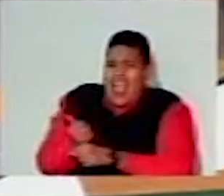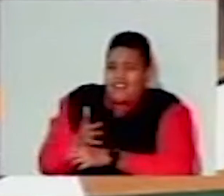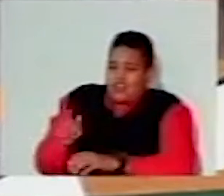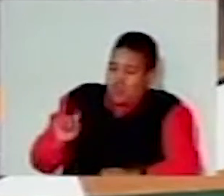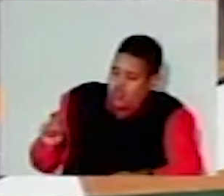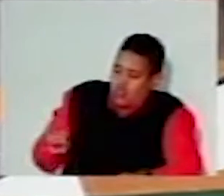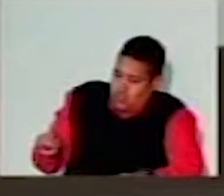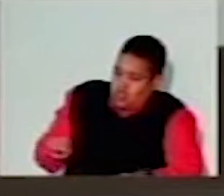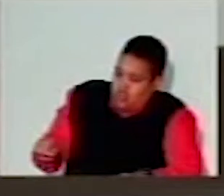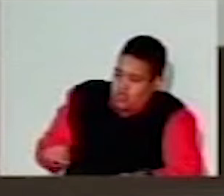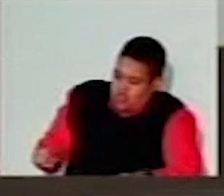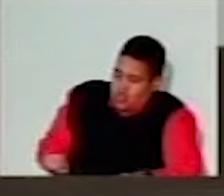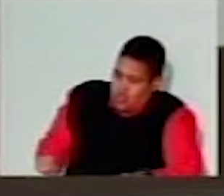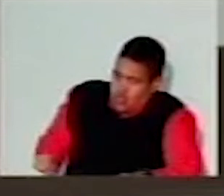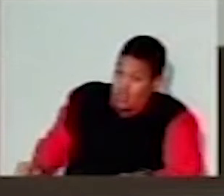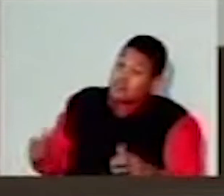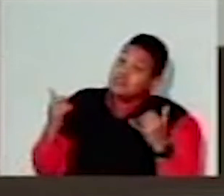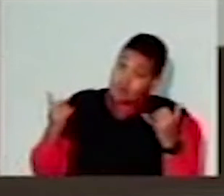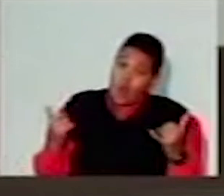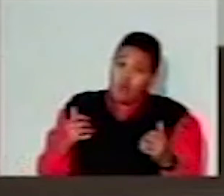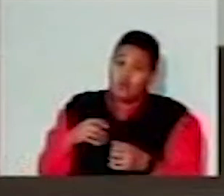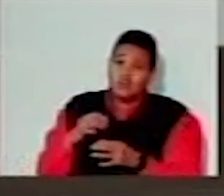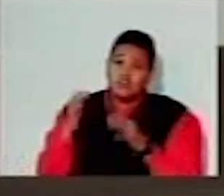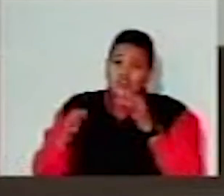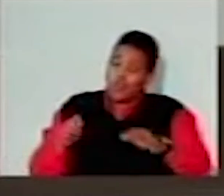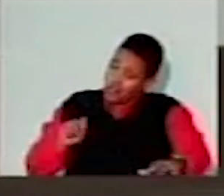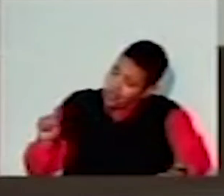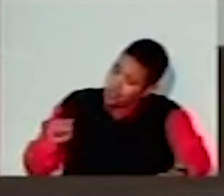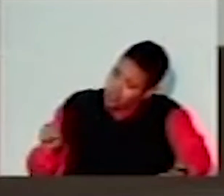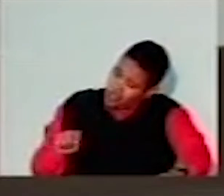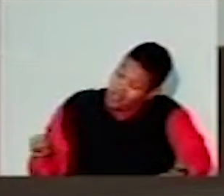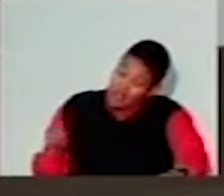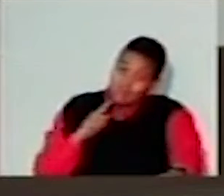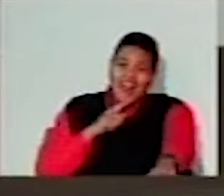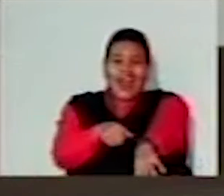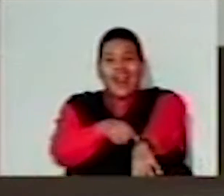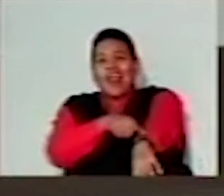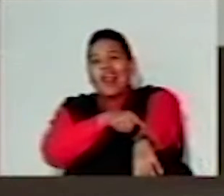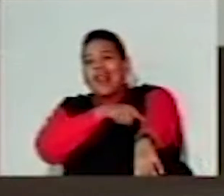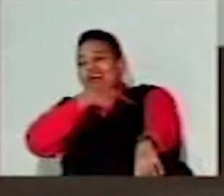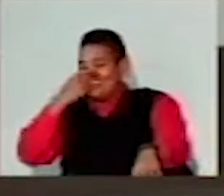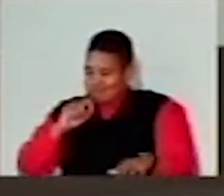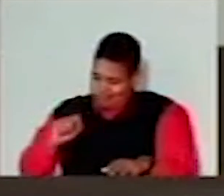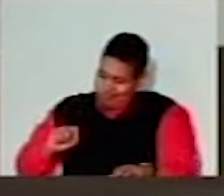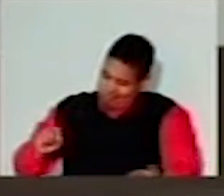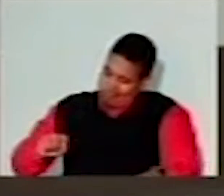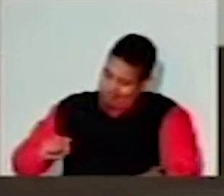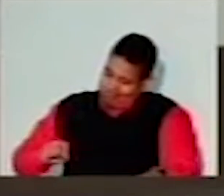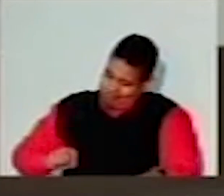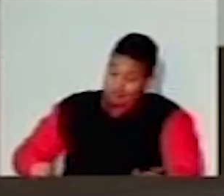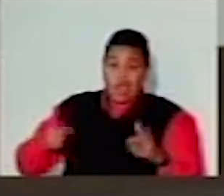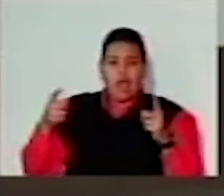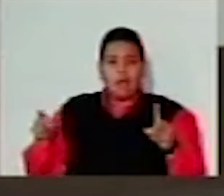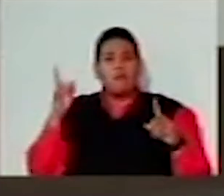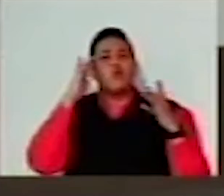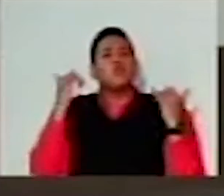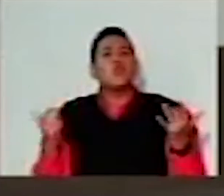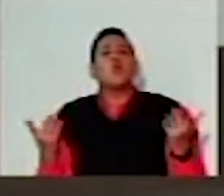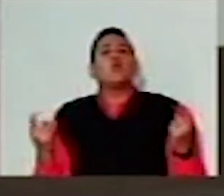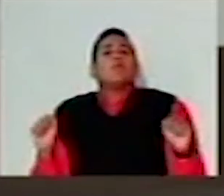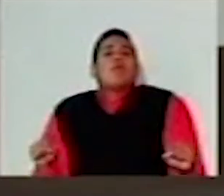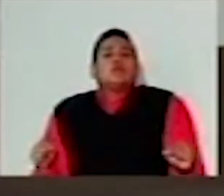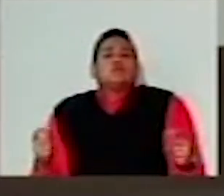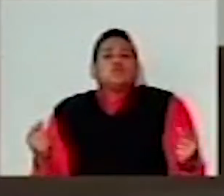by longhand, which they now do, and they take forever for a case to be tried, it will now be possible, Mr.